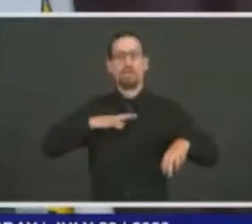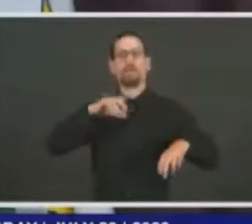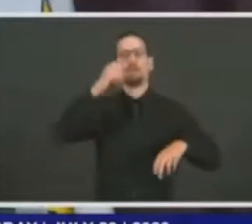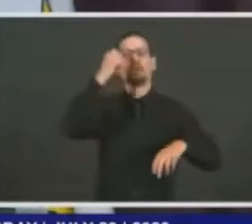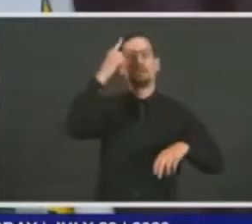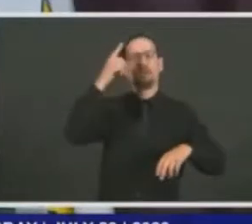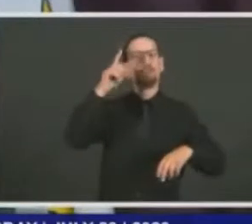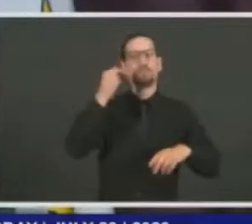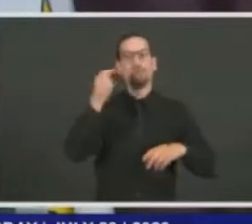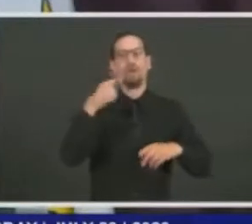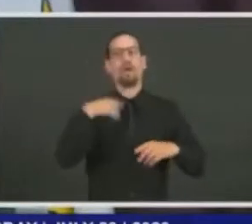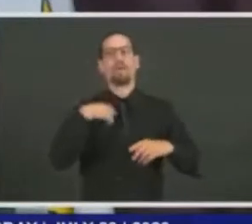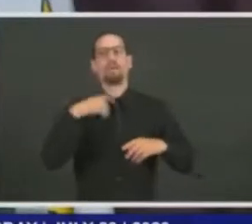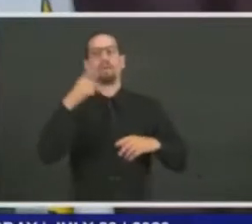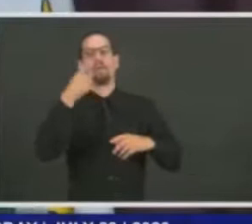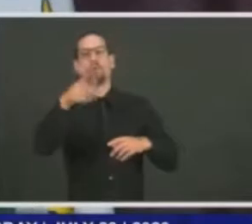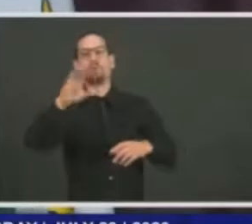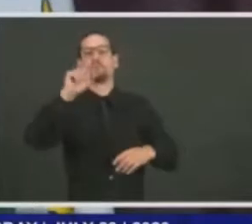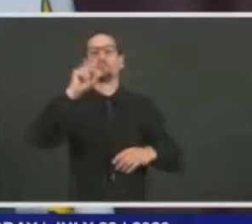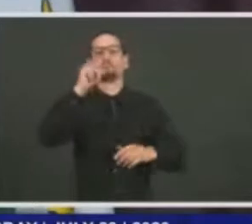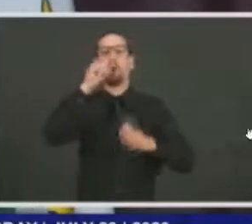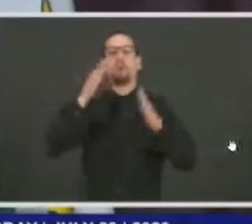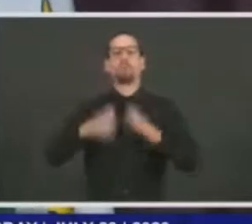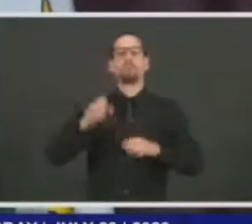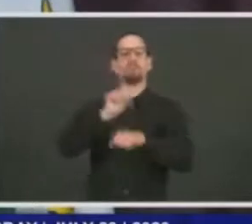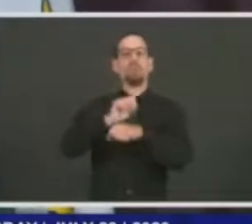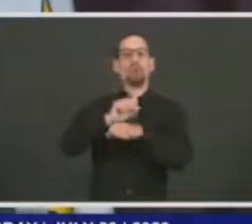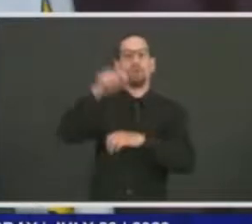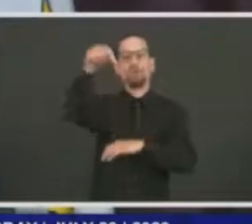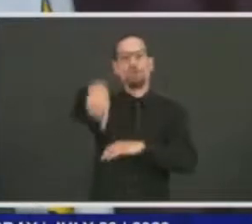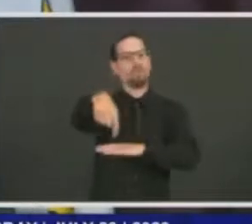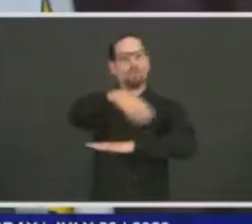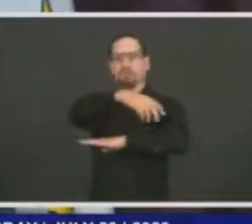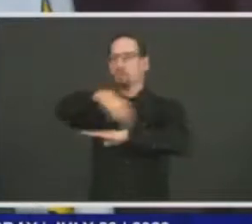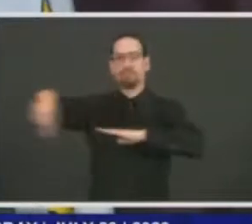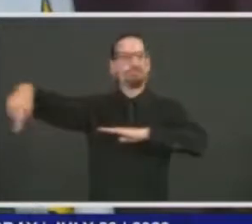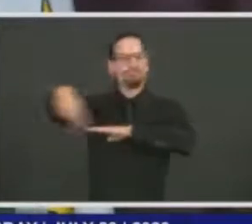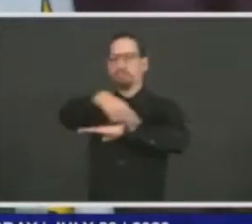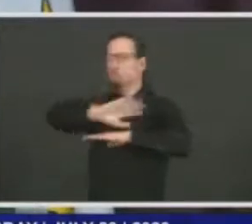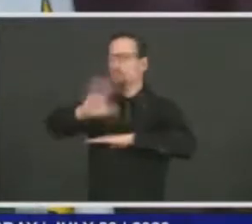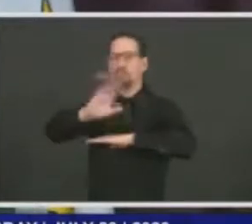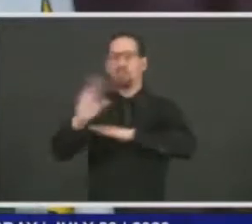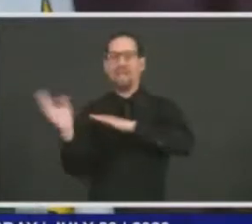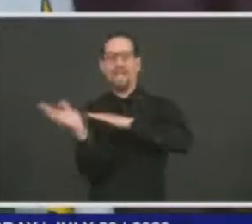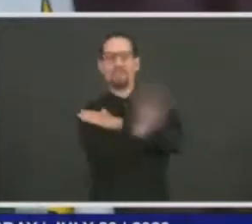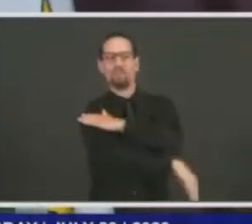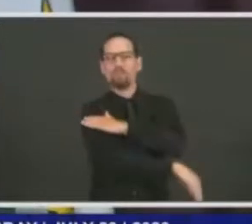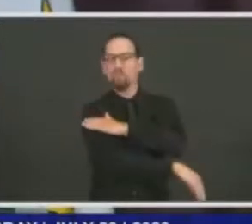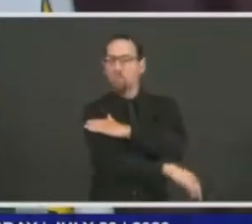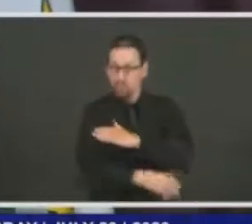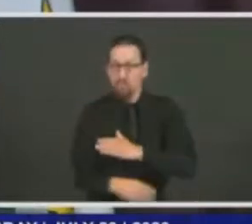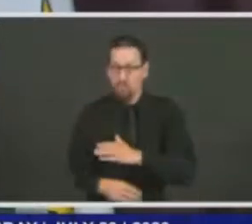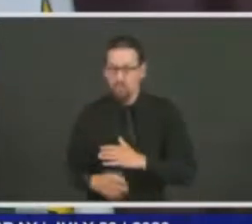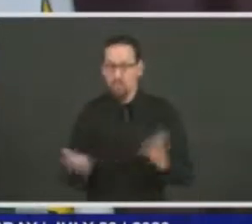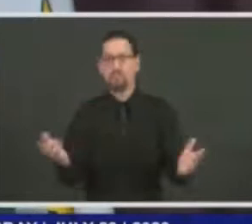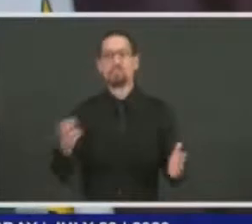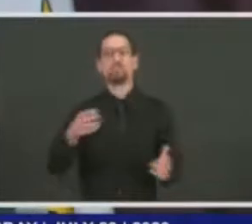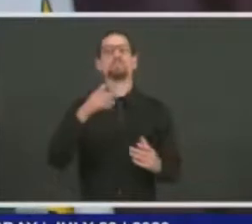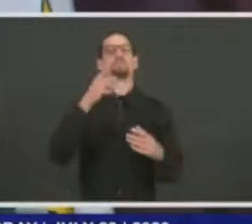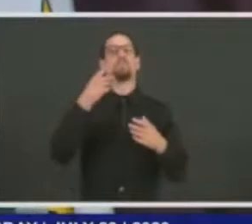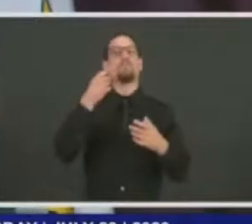barrier between the bartender and the seated customers. Under no